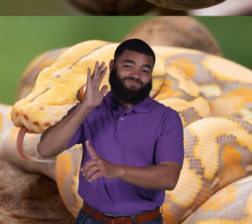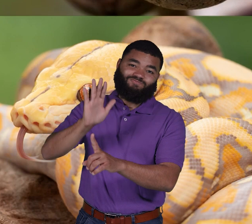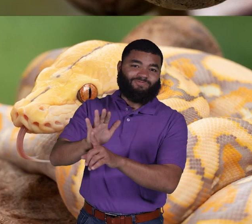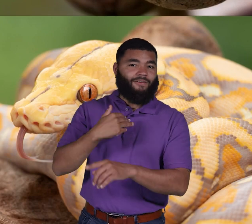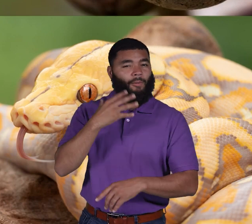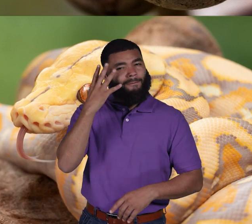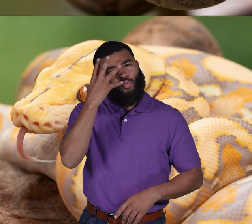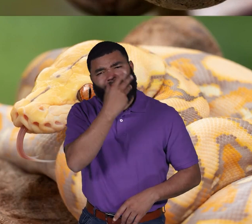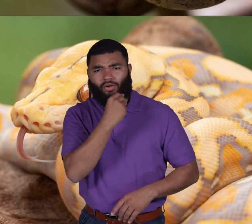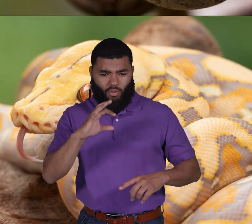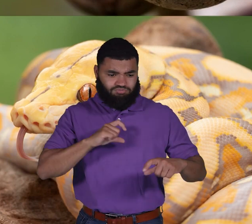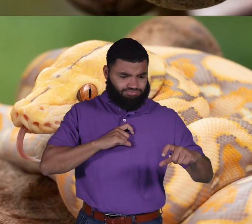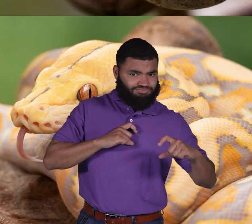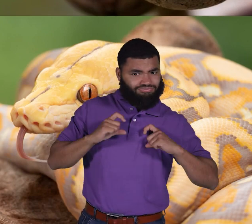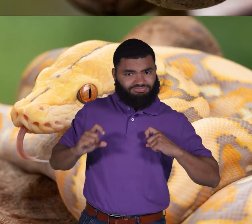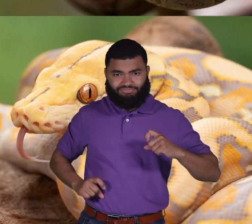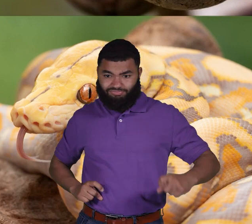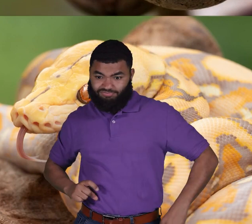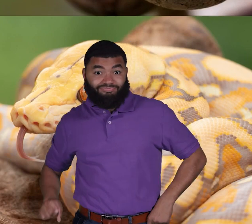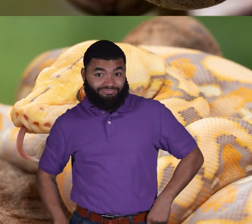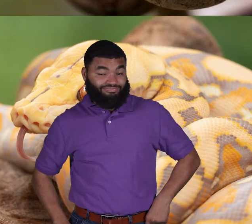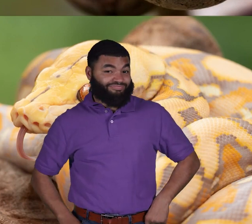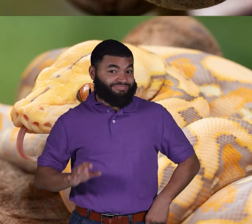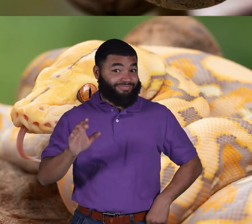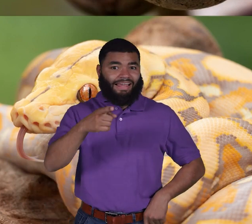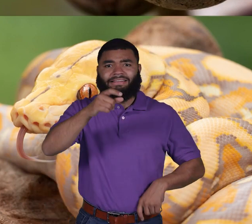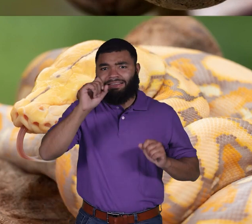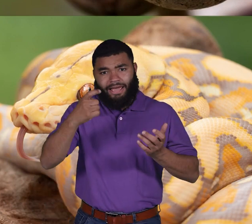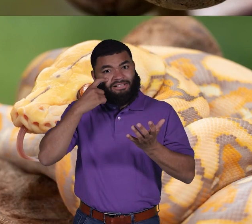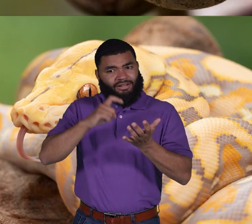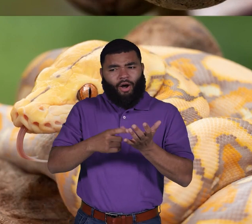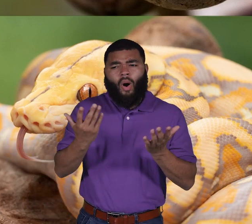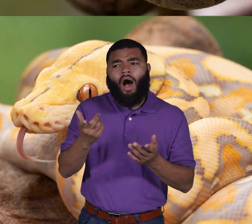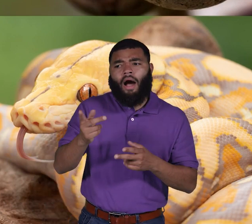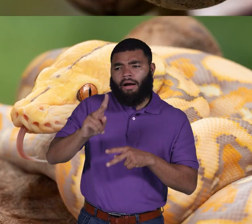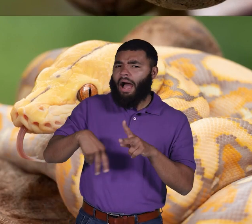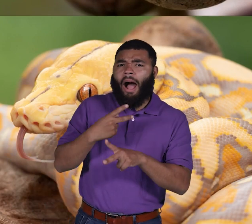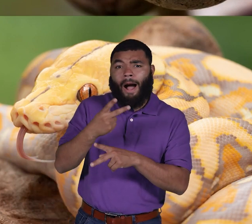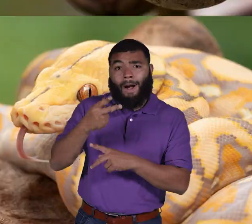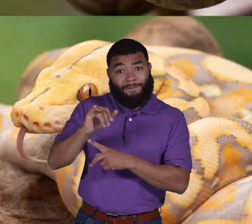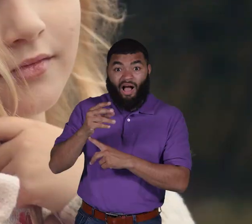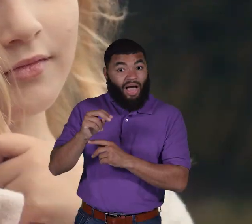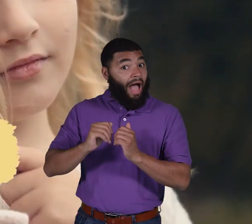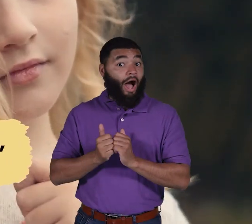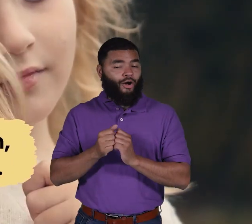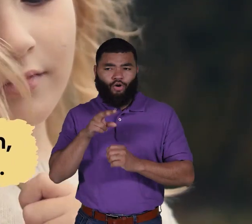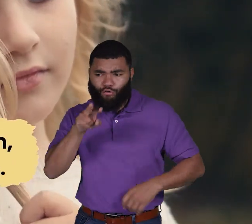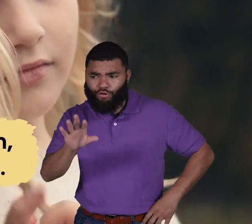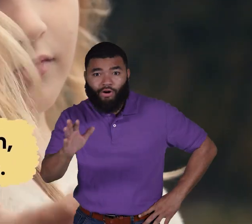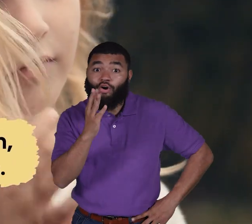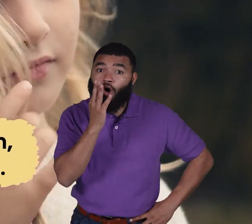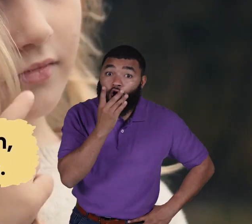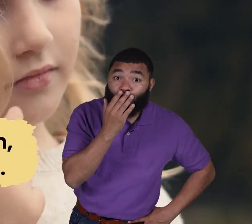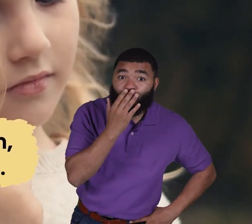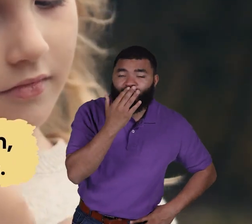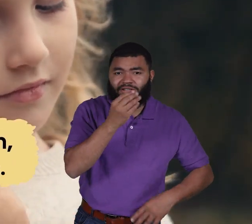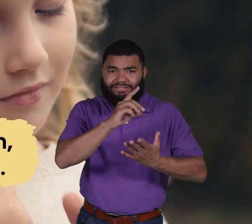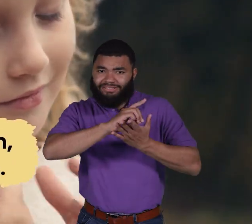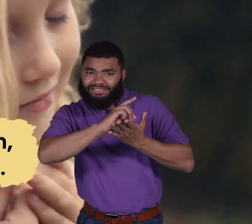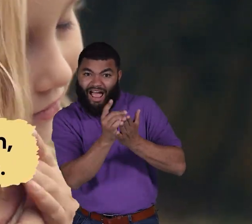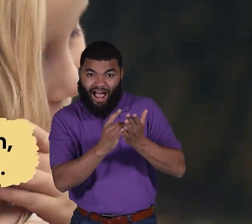can determine the type of python based on its unique colors and patterns. These scales are made